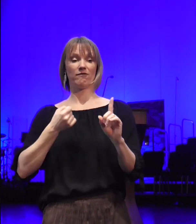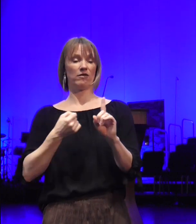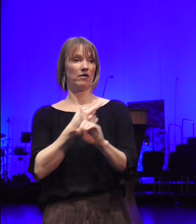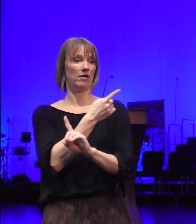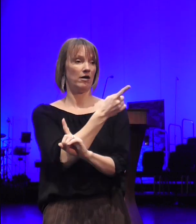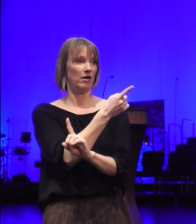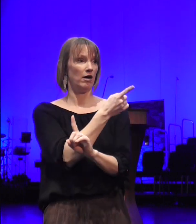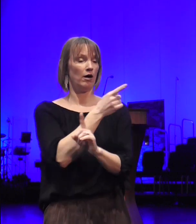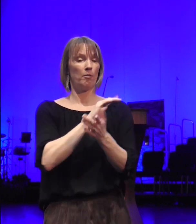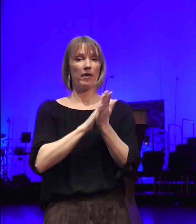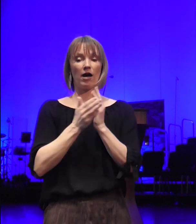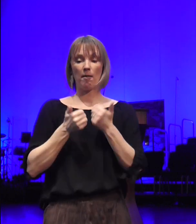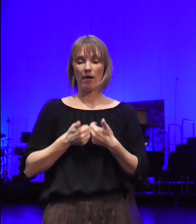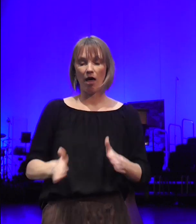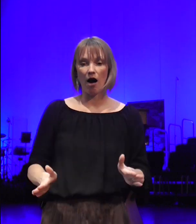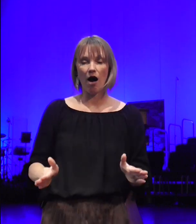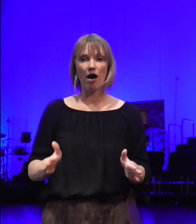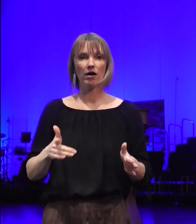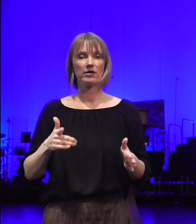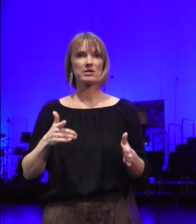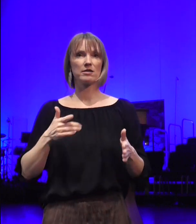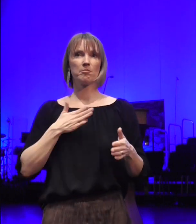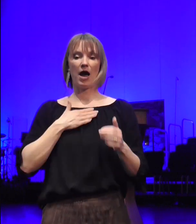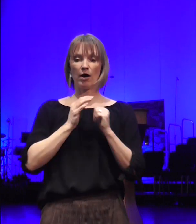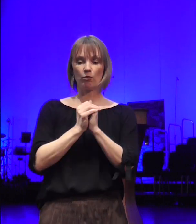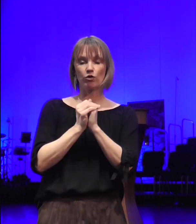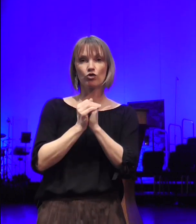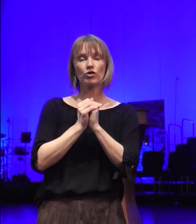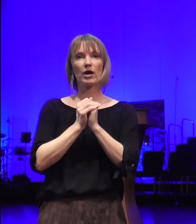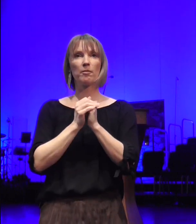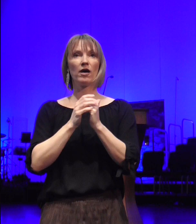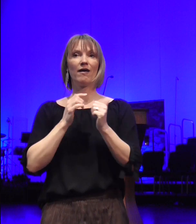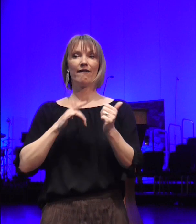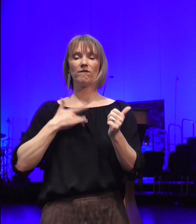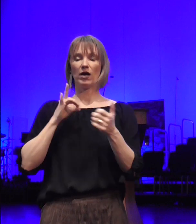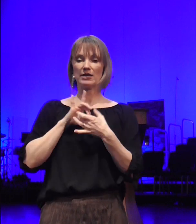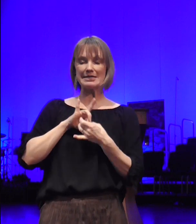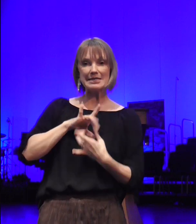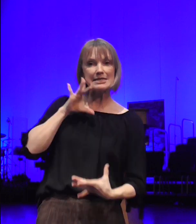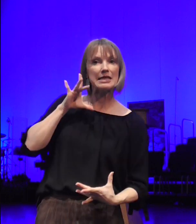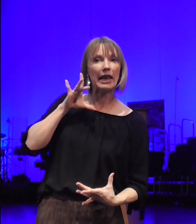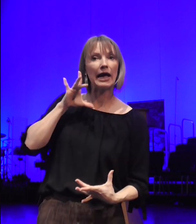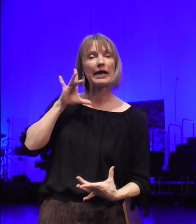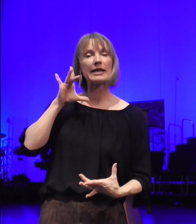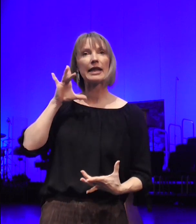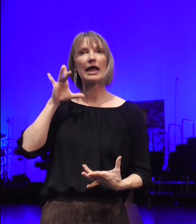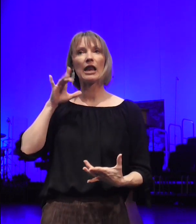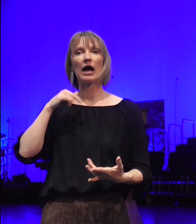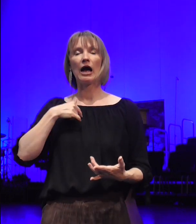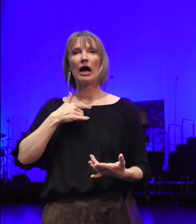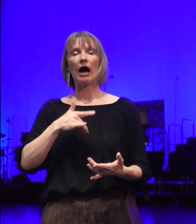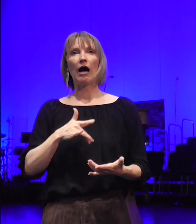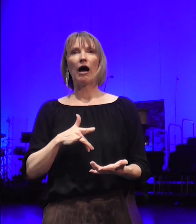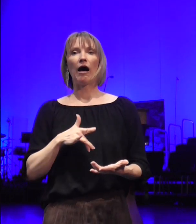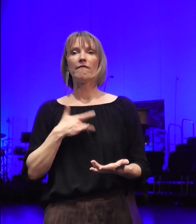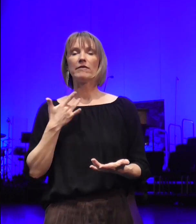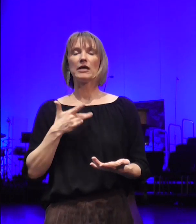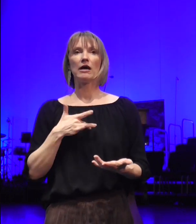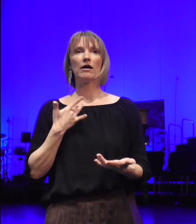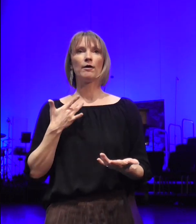I've lost my sense of worship, if I'm disconnected and feeling that